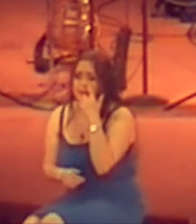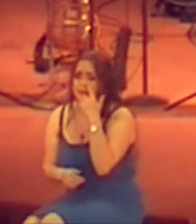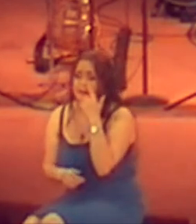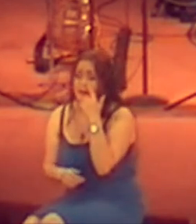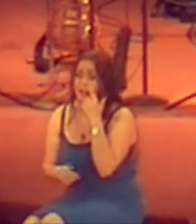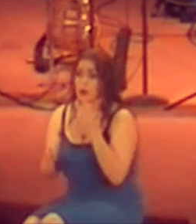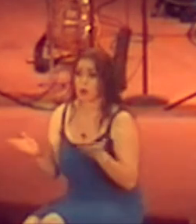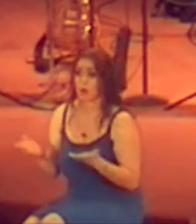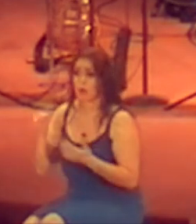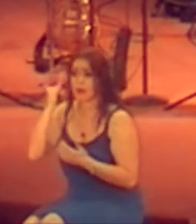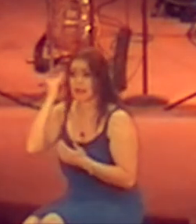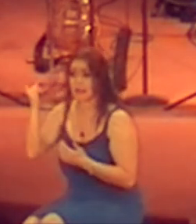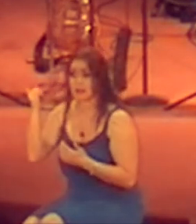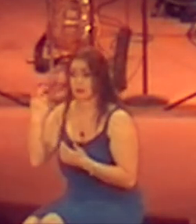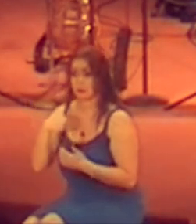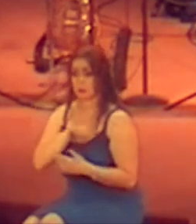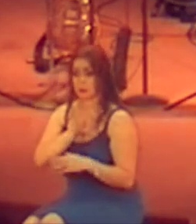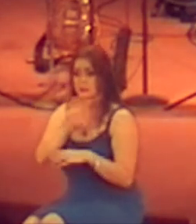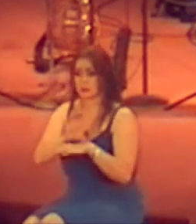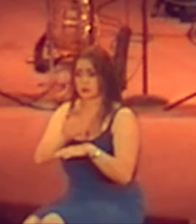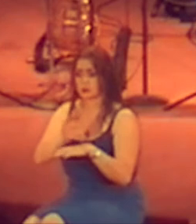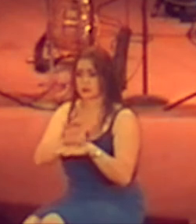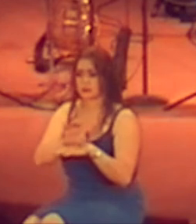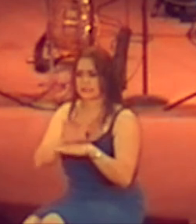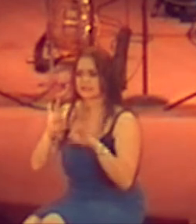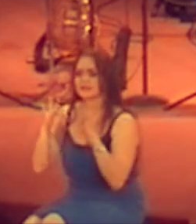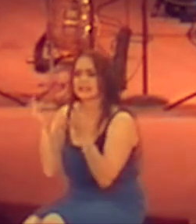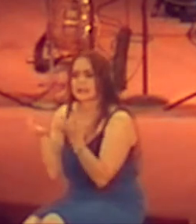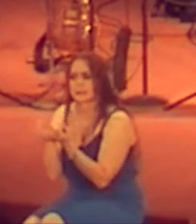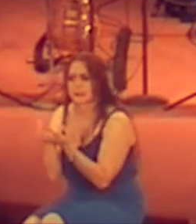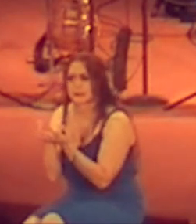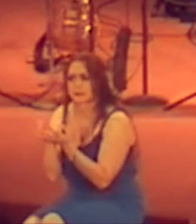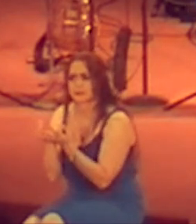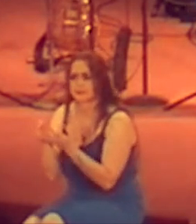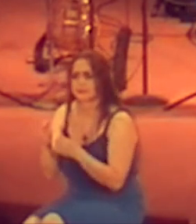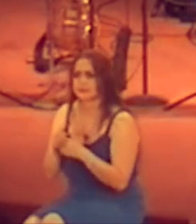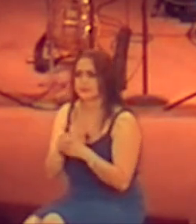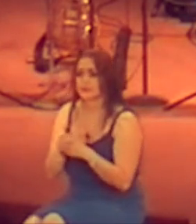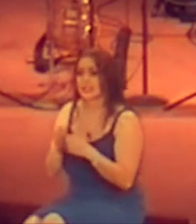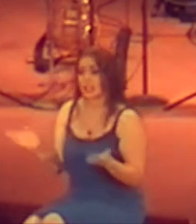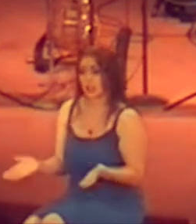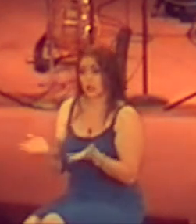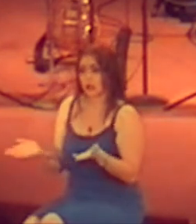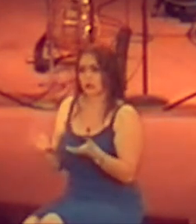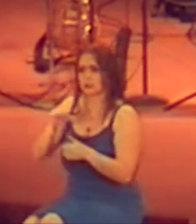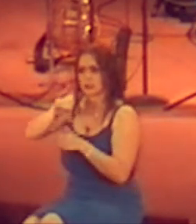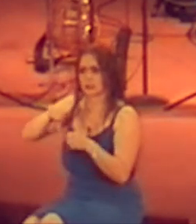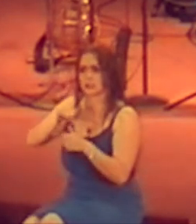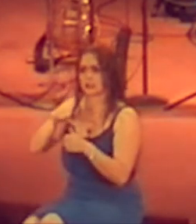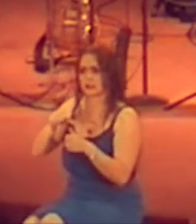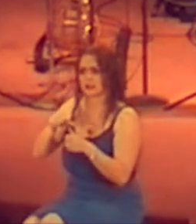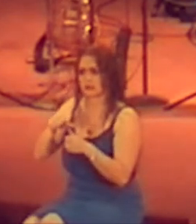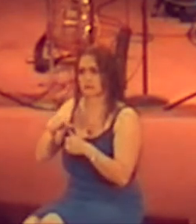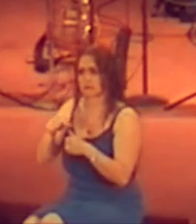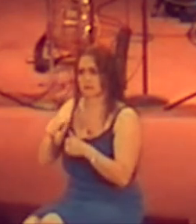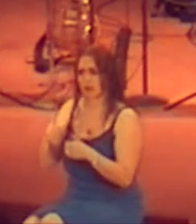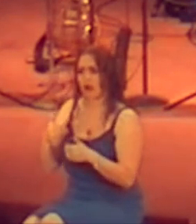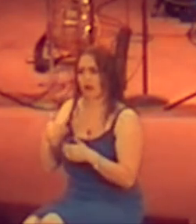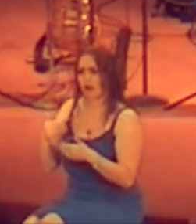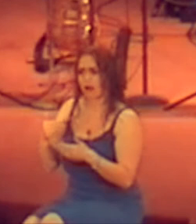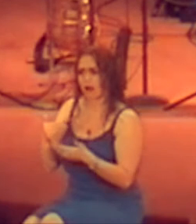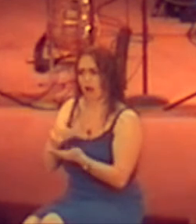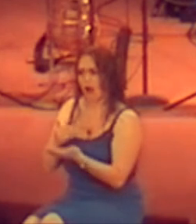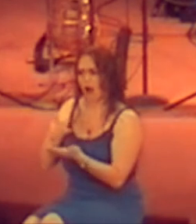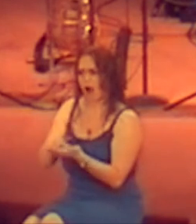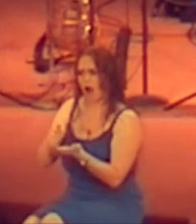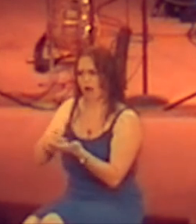What if we as a church, as a family, encouraged each other more often? What if we